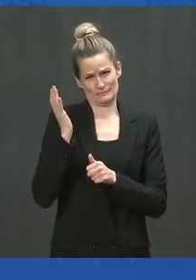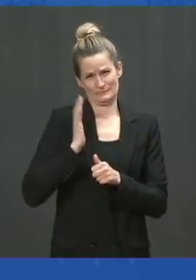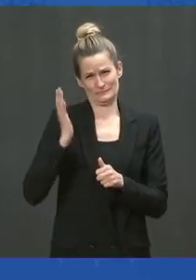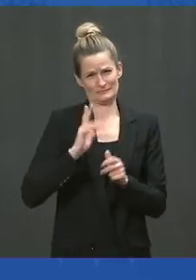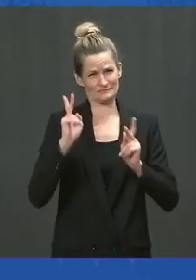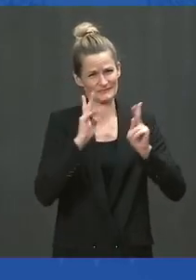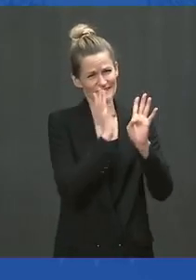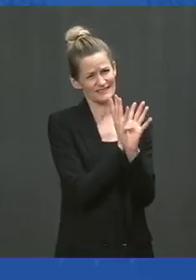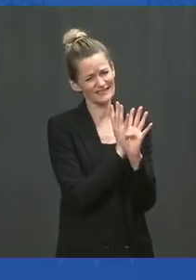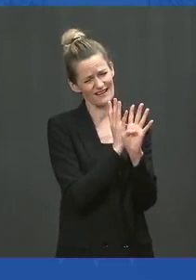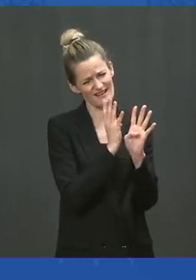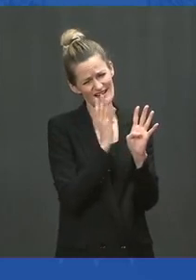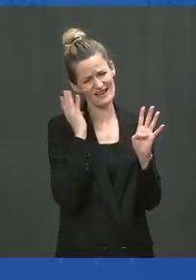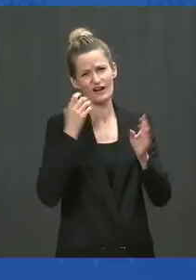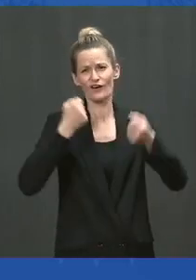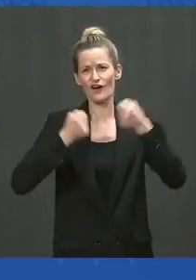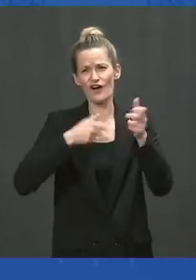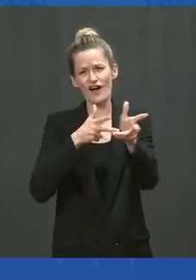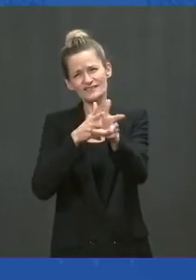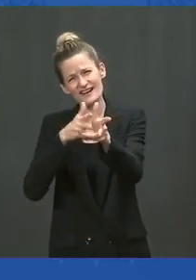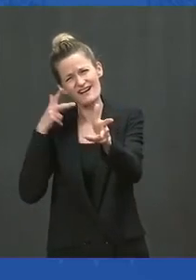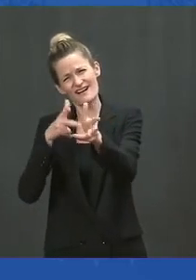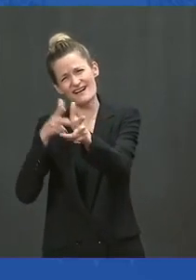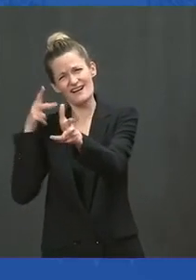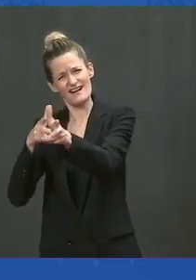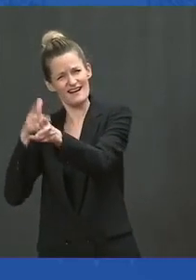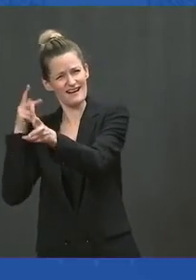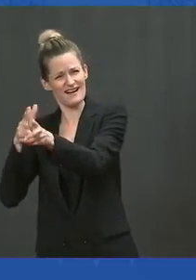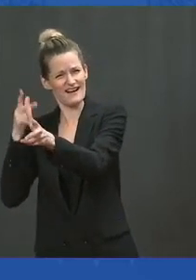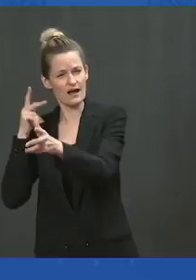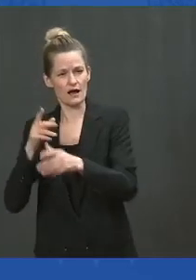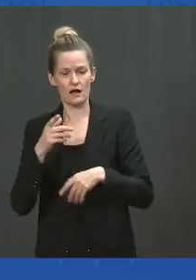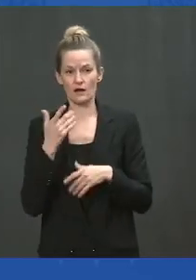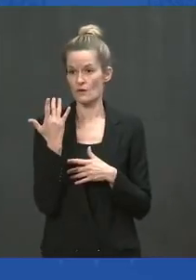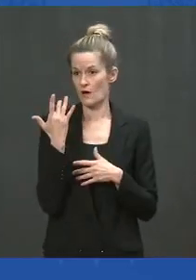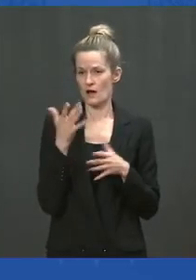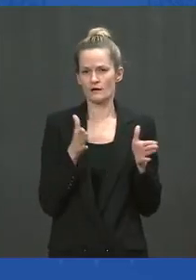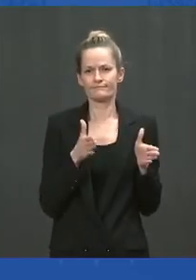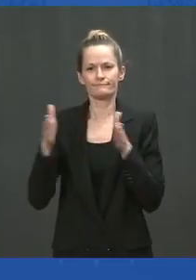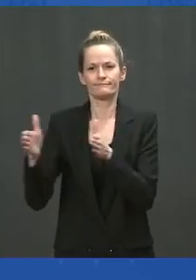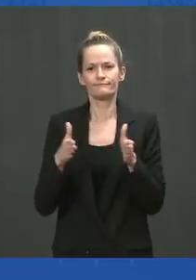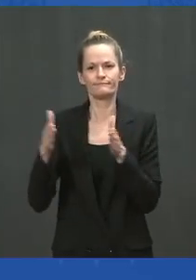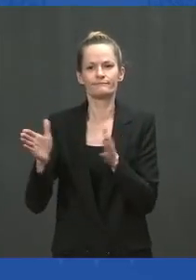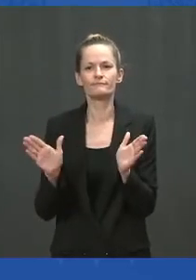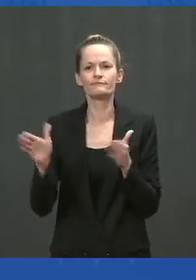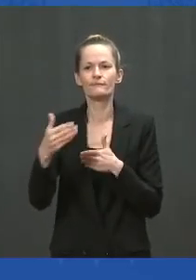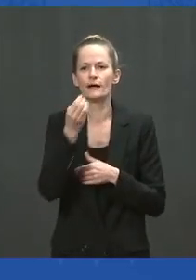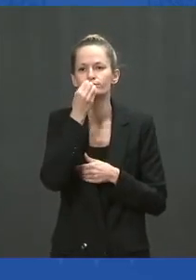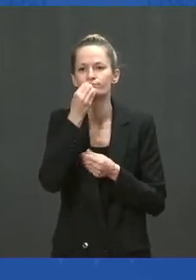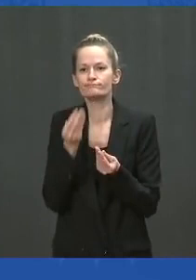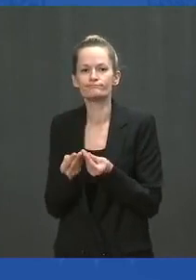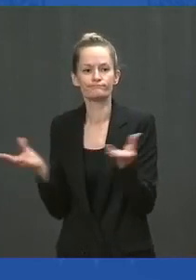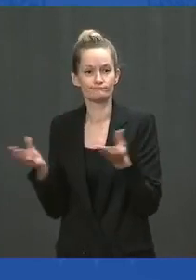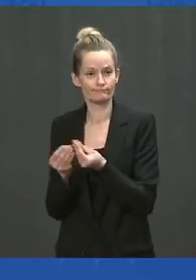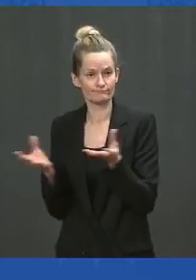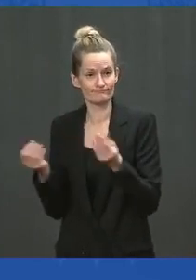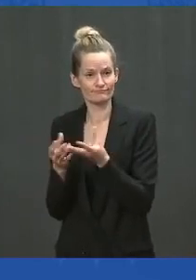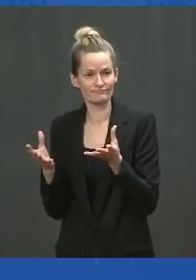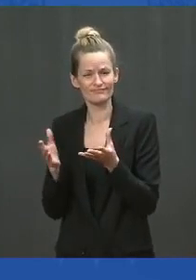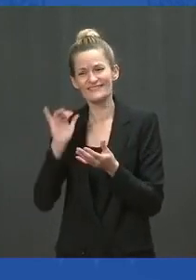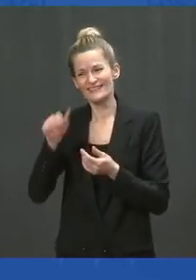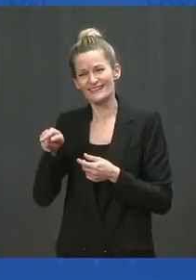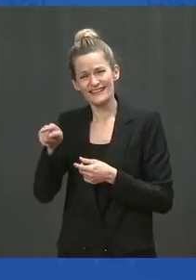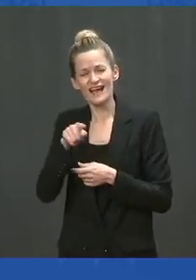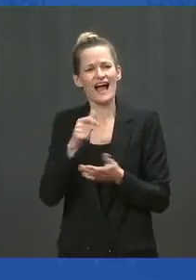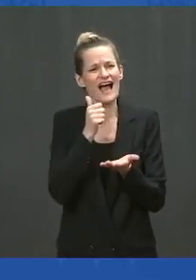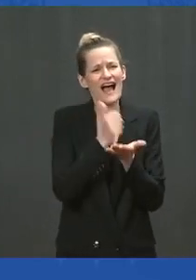hours just to get a box of food put in their trunk. Help the small businesses so they keep the lights on,